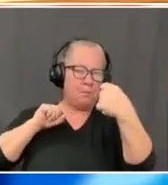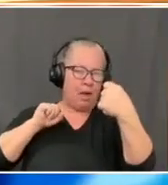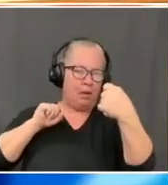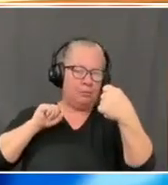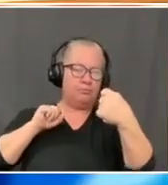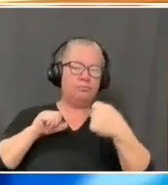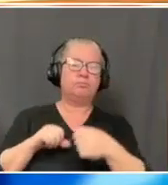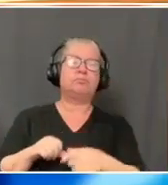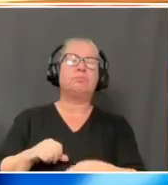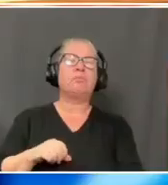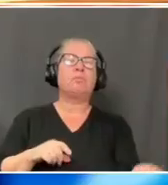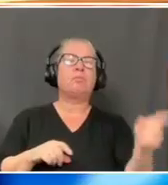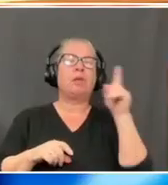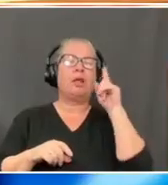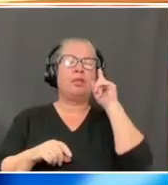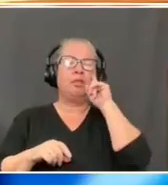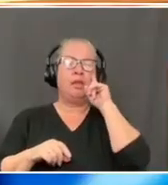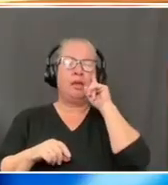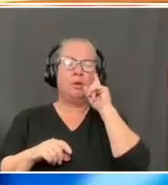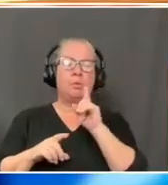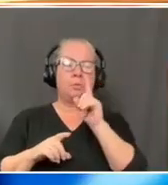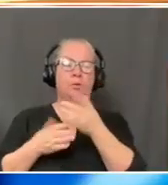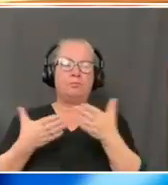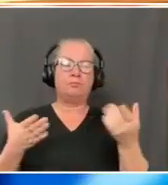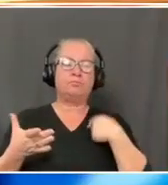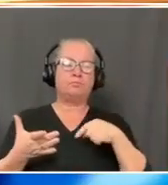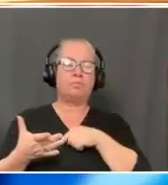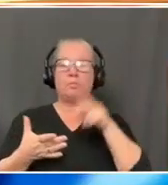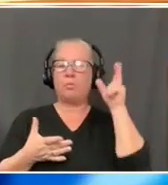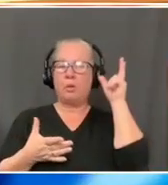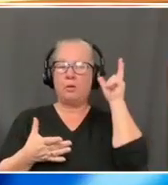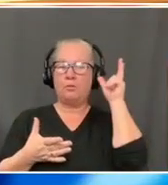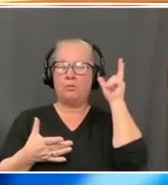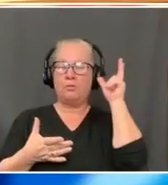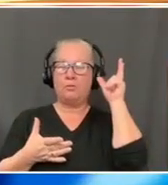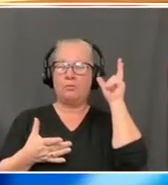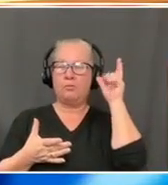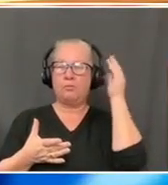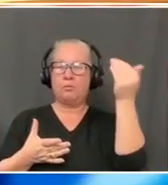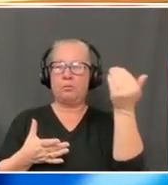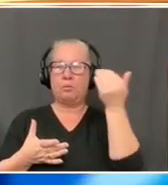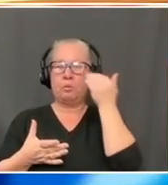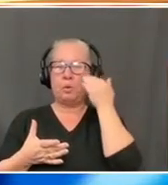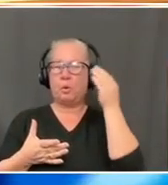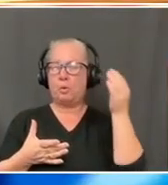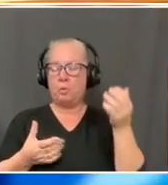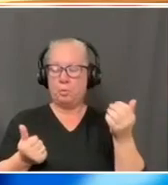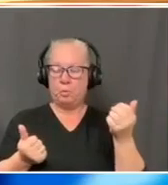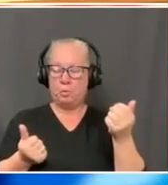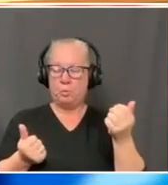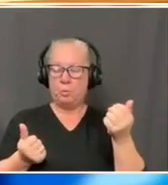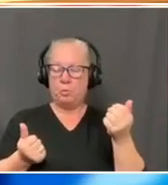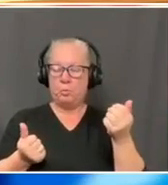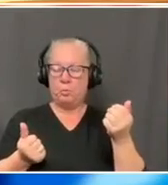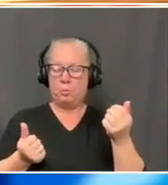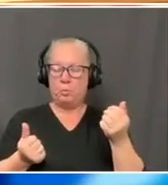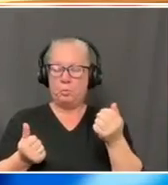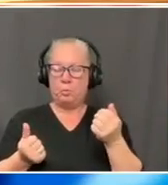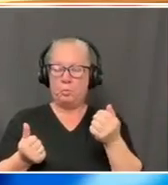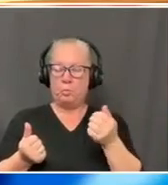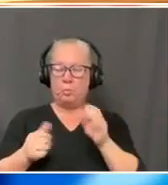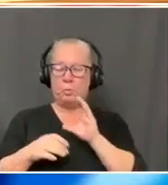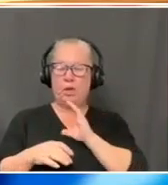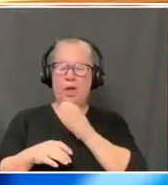one of the things that we've heard, again, the dependence on our vendor partners was at a time when we didn't have staff